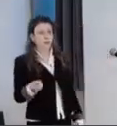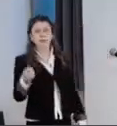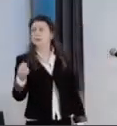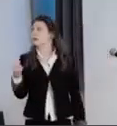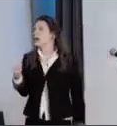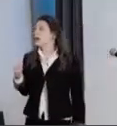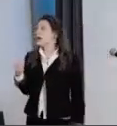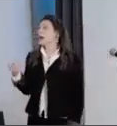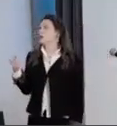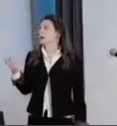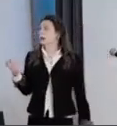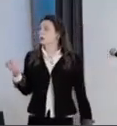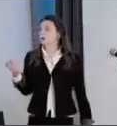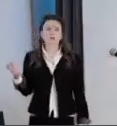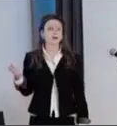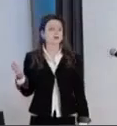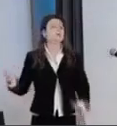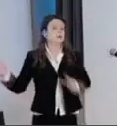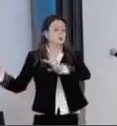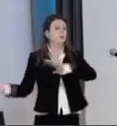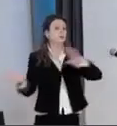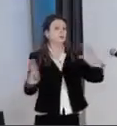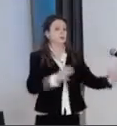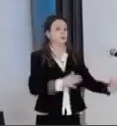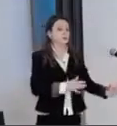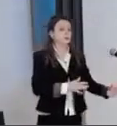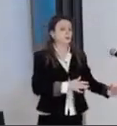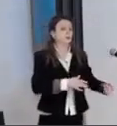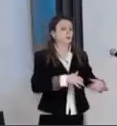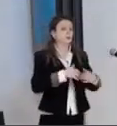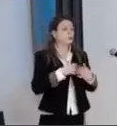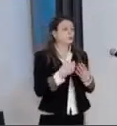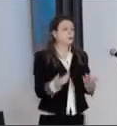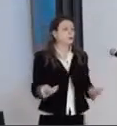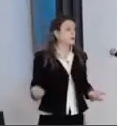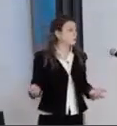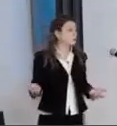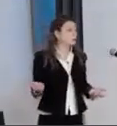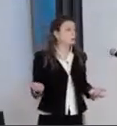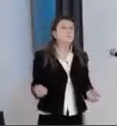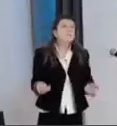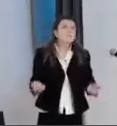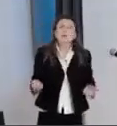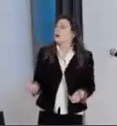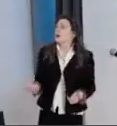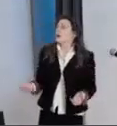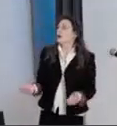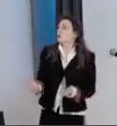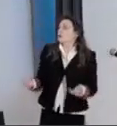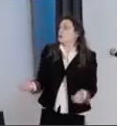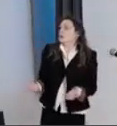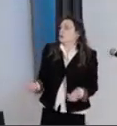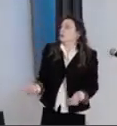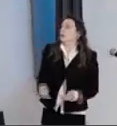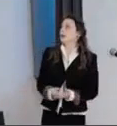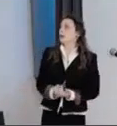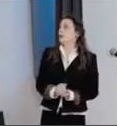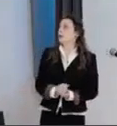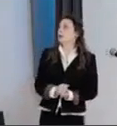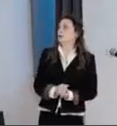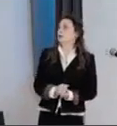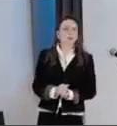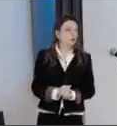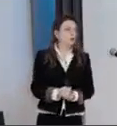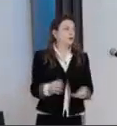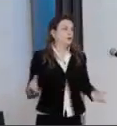that incorporates natural elements, that is, in Zangul's terms, enjoy its beauty, it would seem that